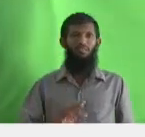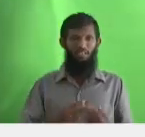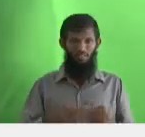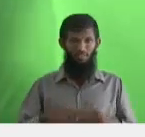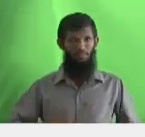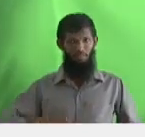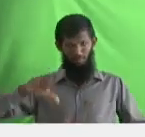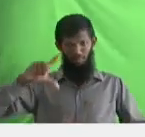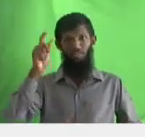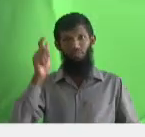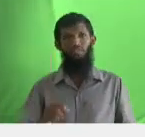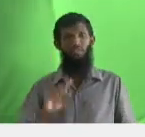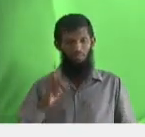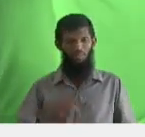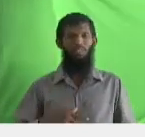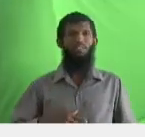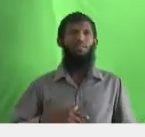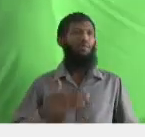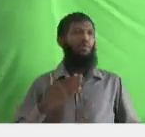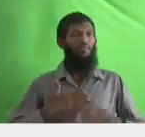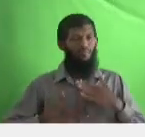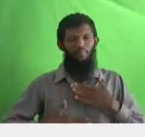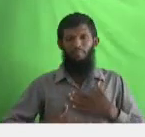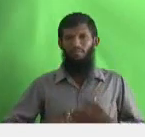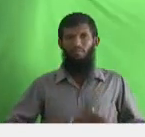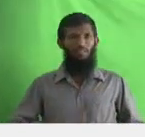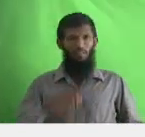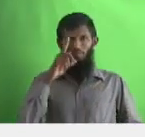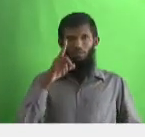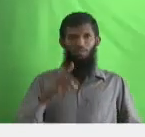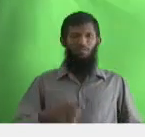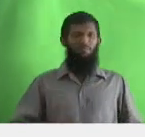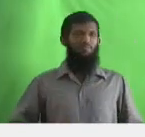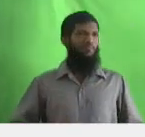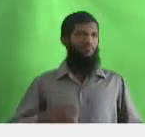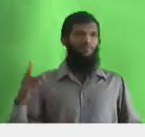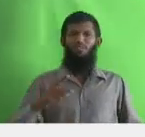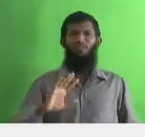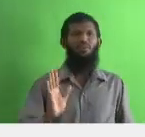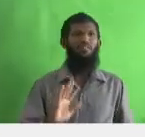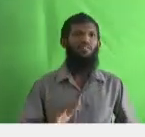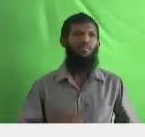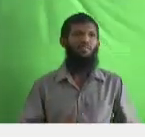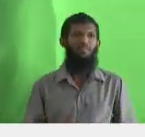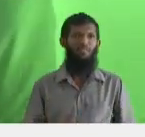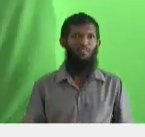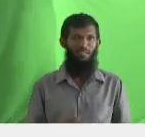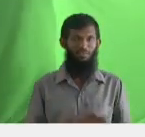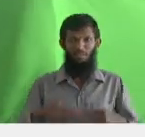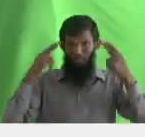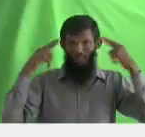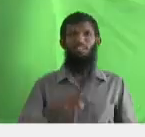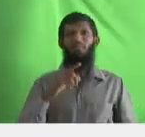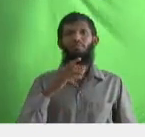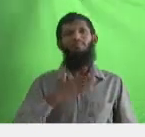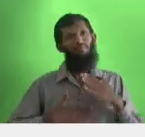most powerful from amongst us should be the most humble. The most popular amongst us should be the most